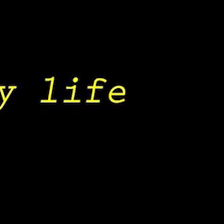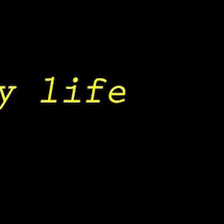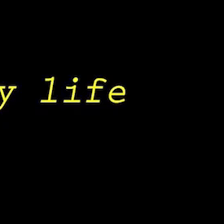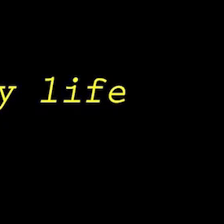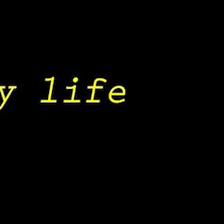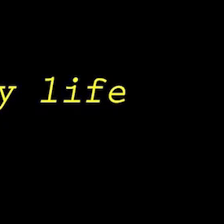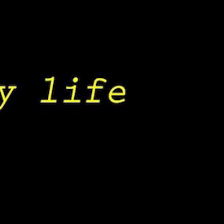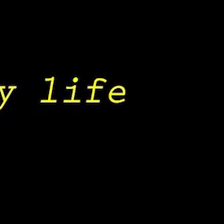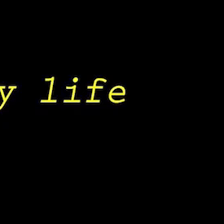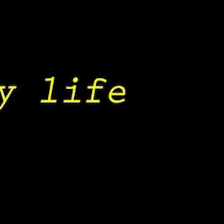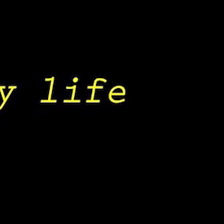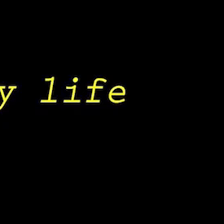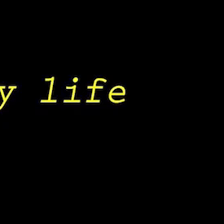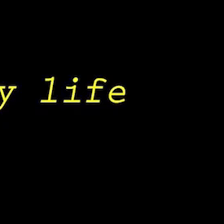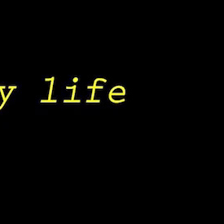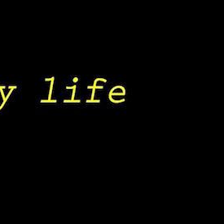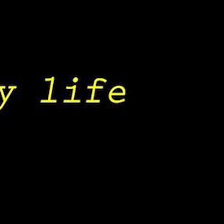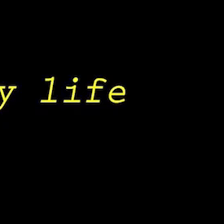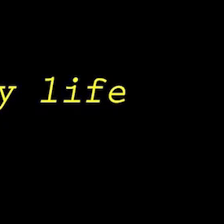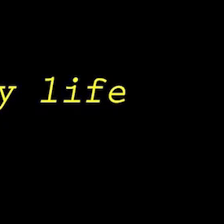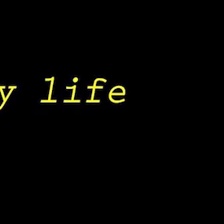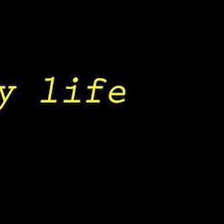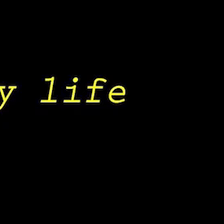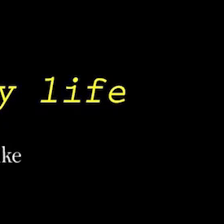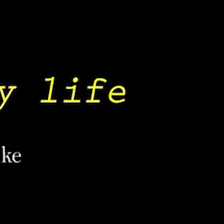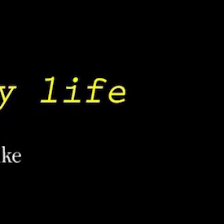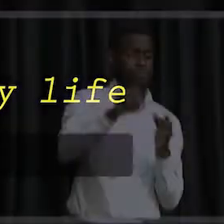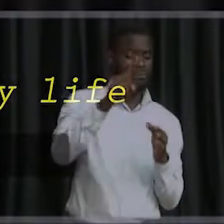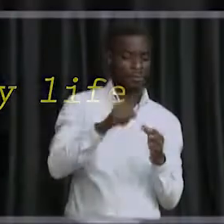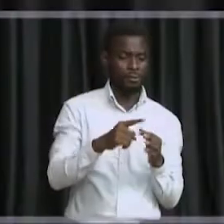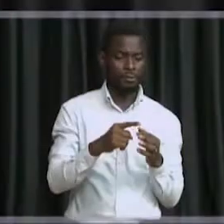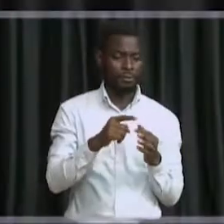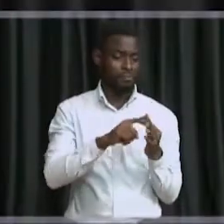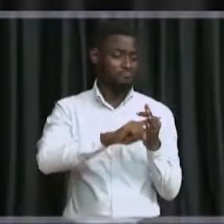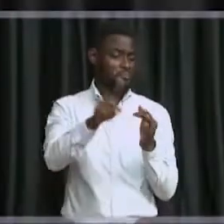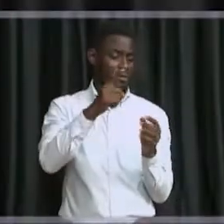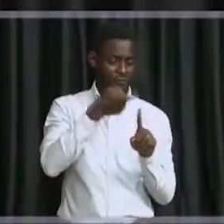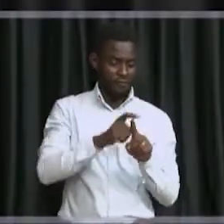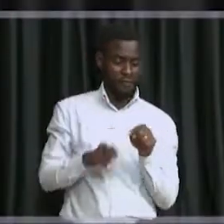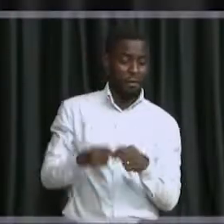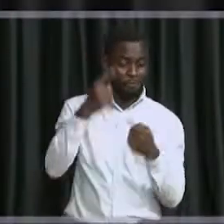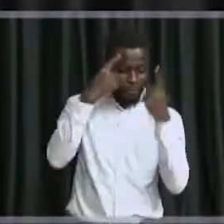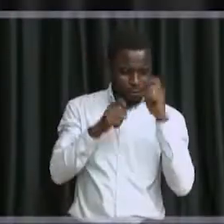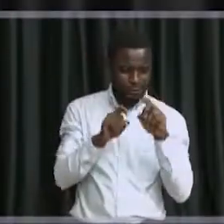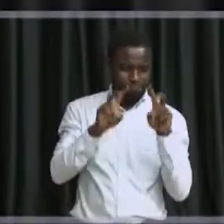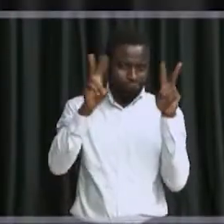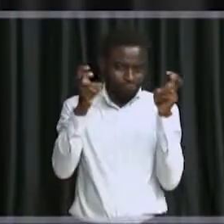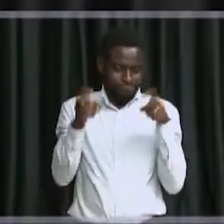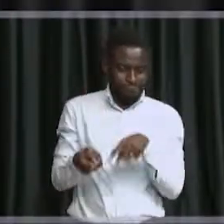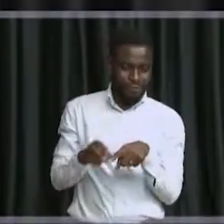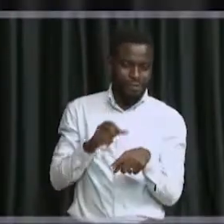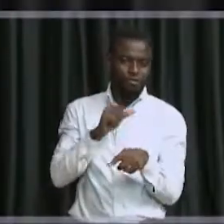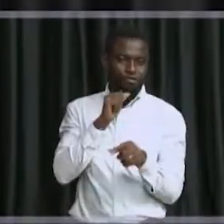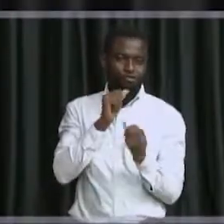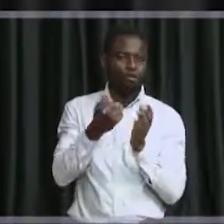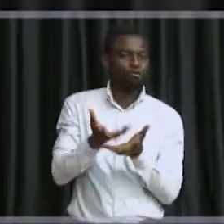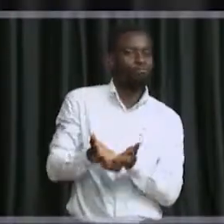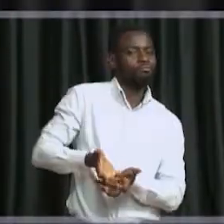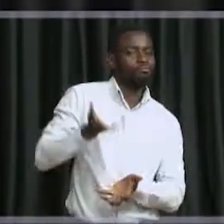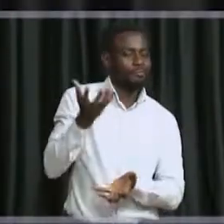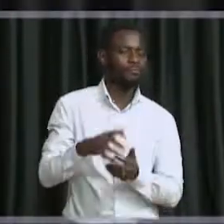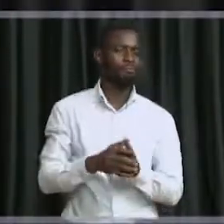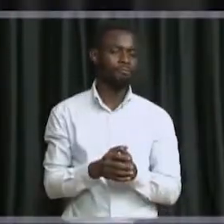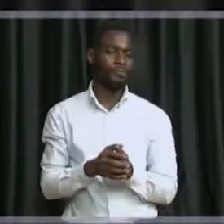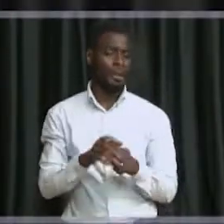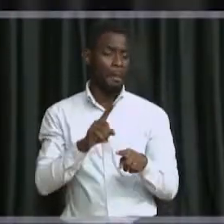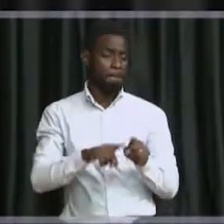ninyi na chuhuhufri na ho esesee mwishena onyu biu bitimi achawumadie na